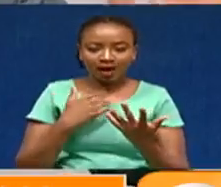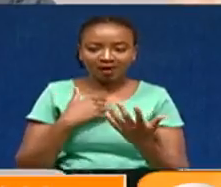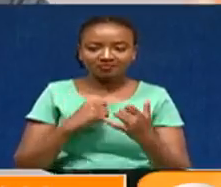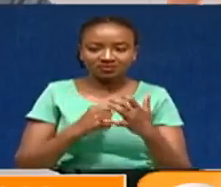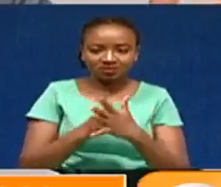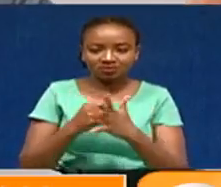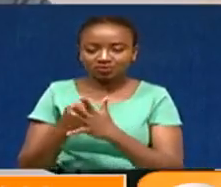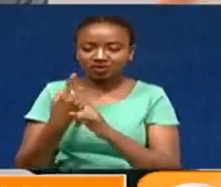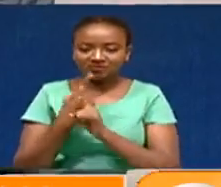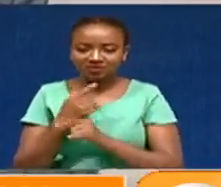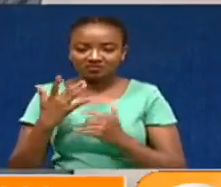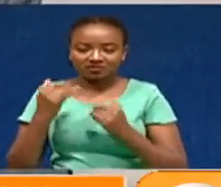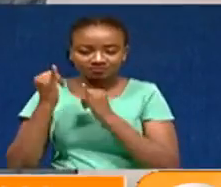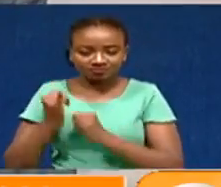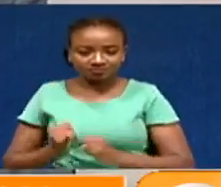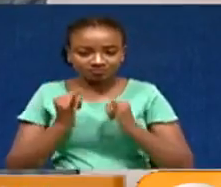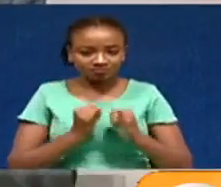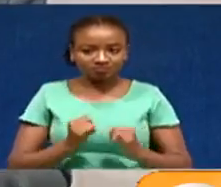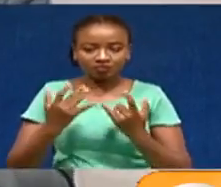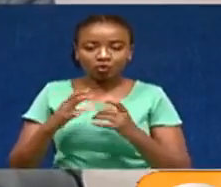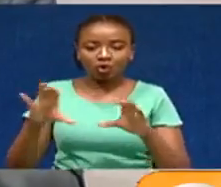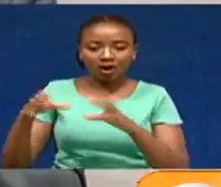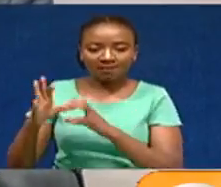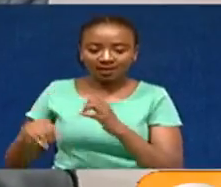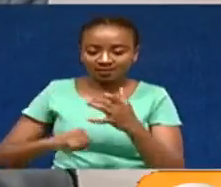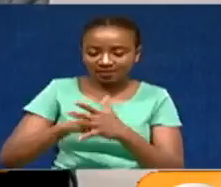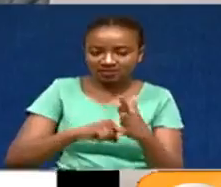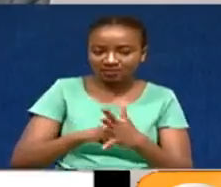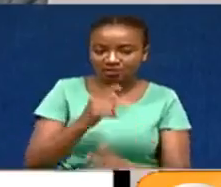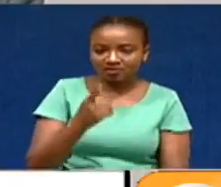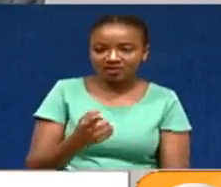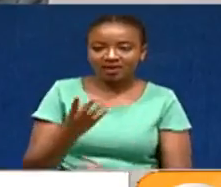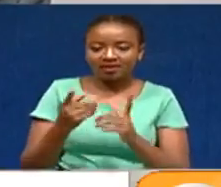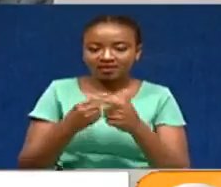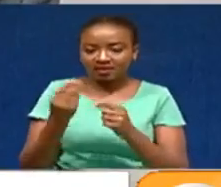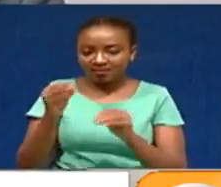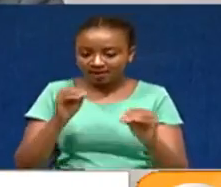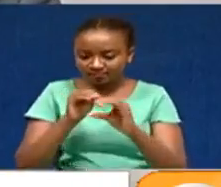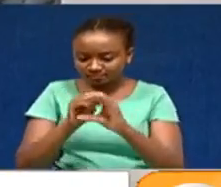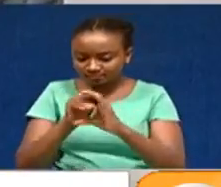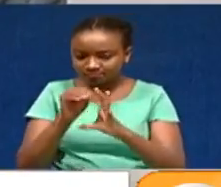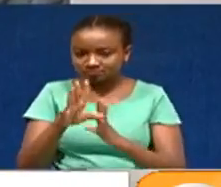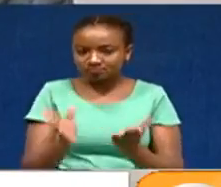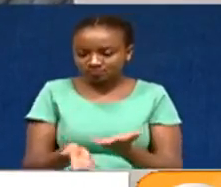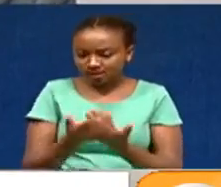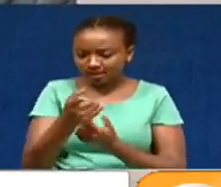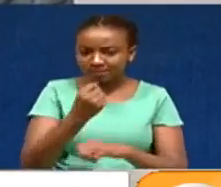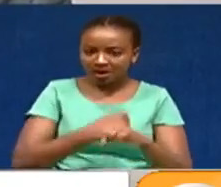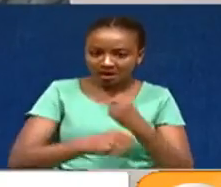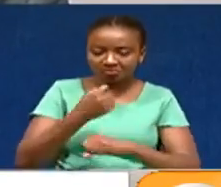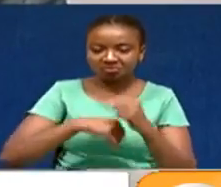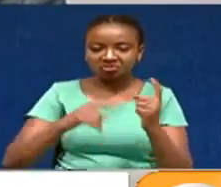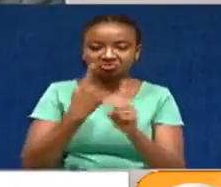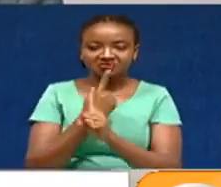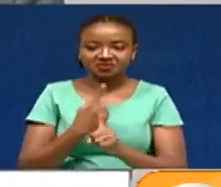private individuals or sometimes corporations. They put money into the club. The club then invests that into facilities, operations, and